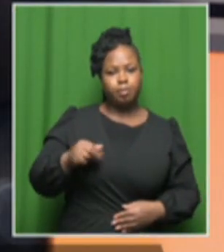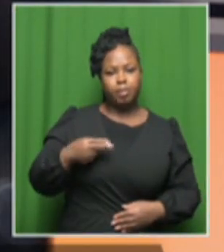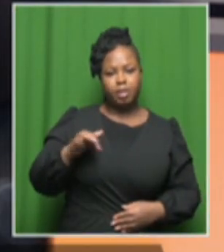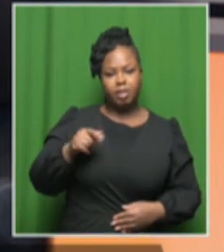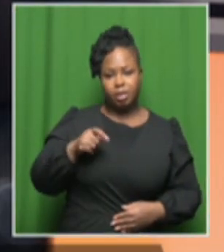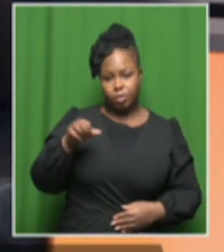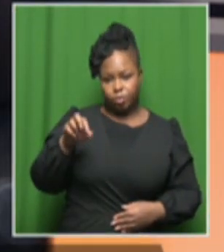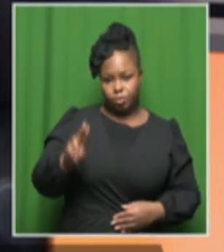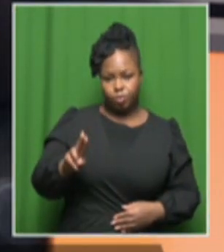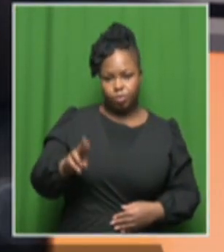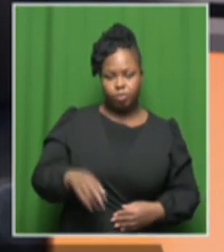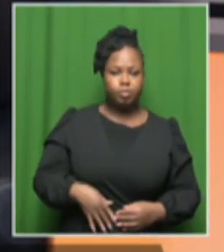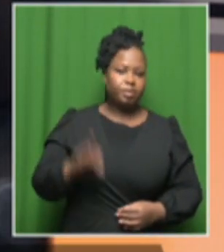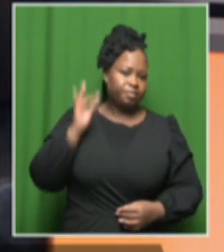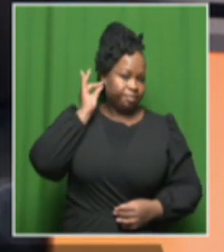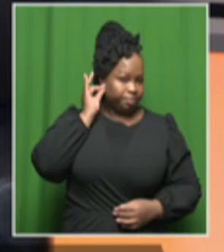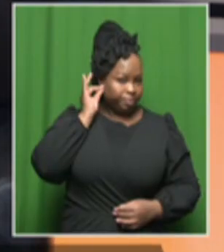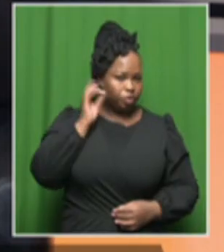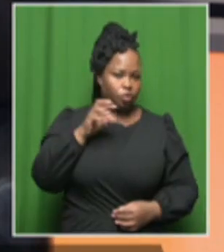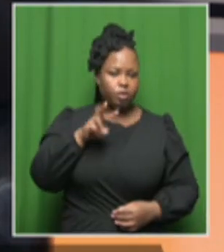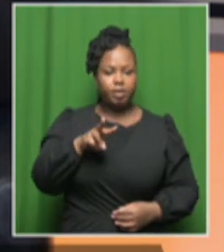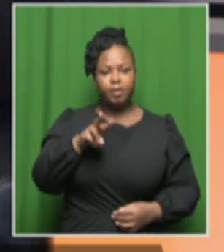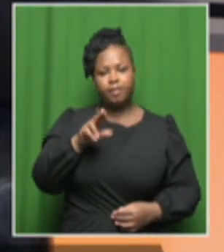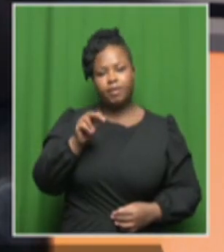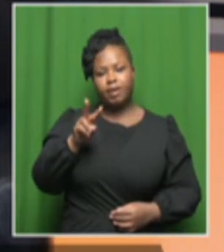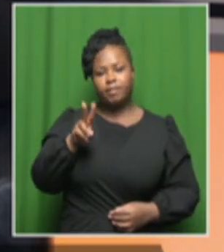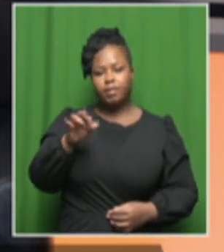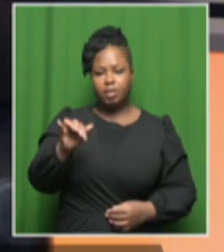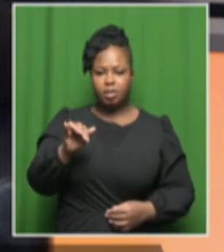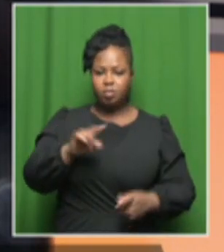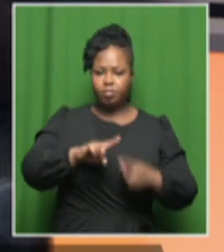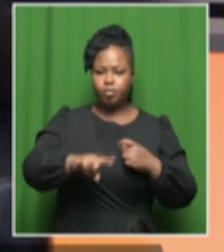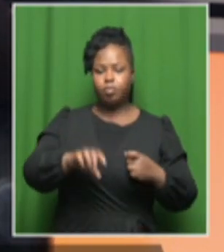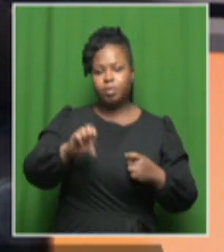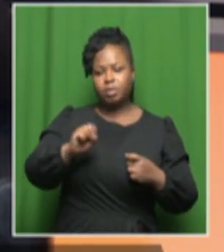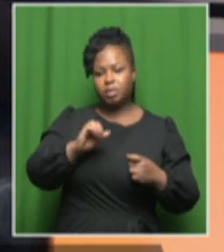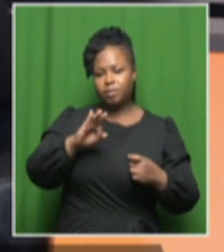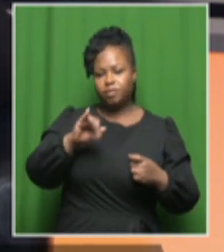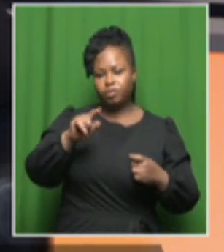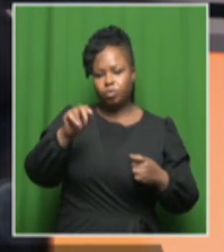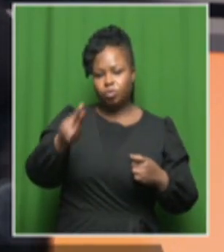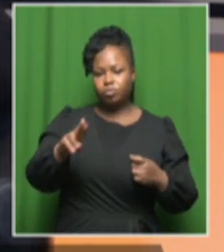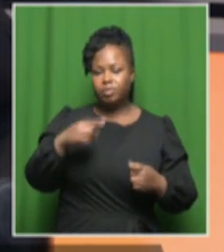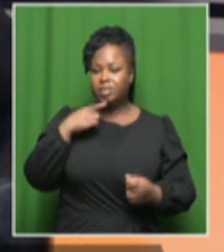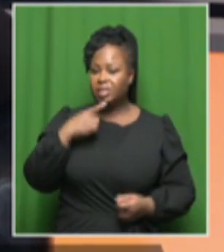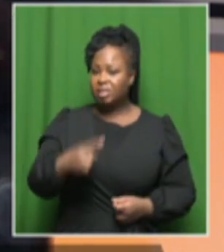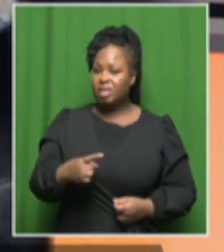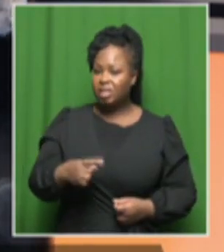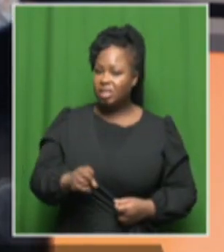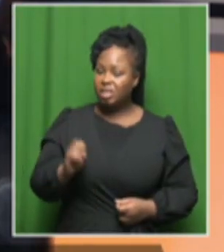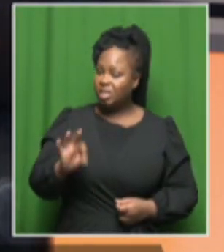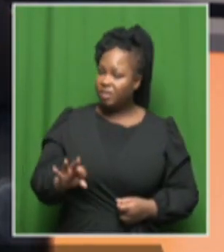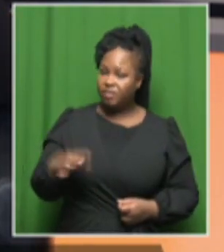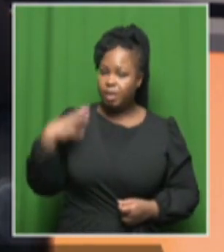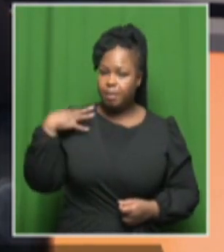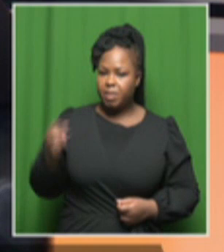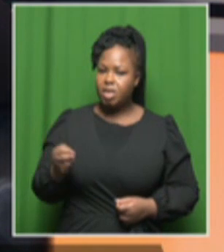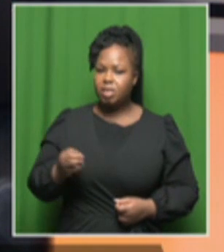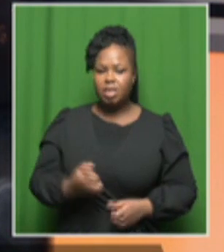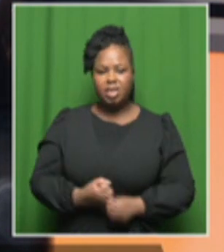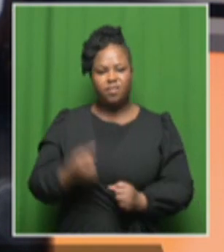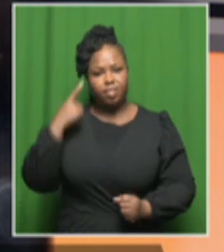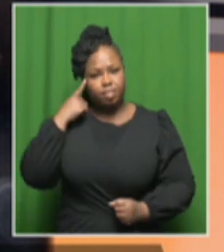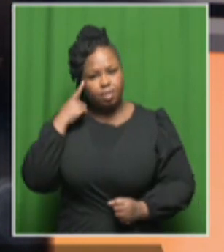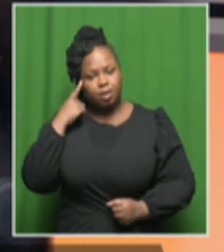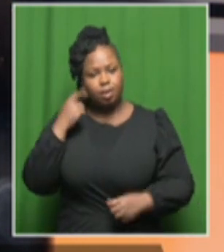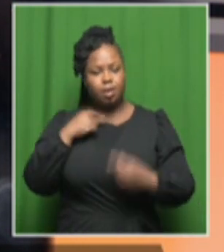listening to Zwelinzima Vavi from SAFTU saying that without a sympathetic minister like that of Tito Mboweni,